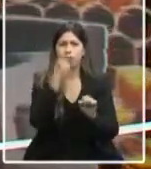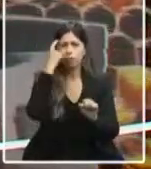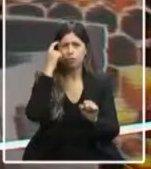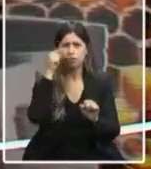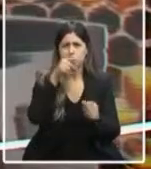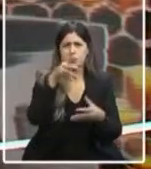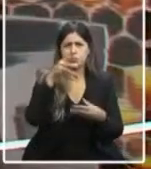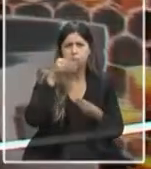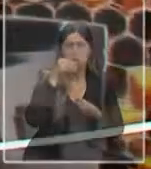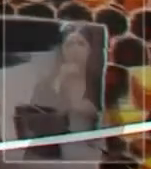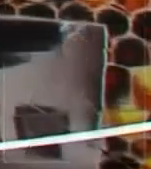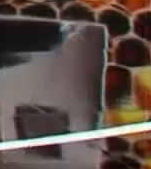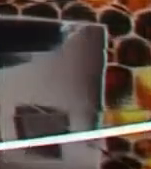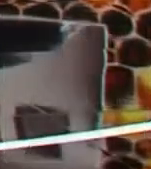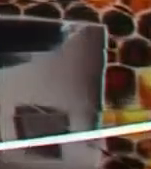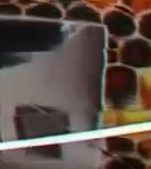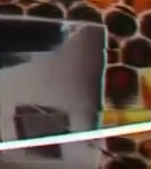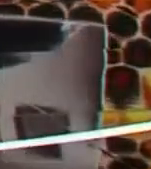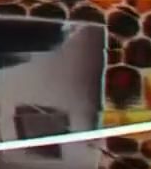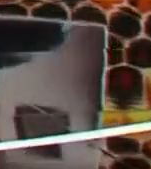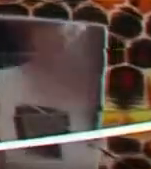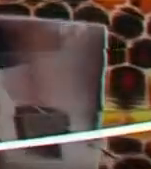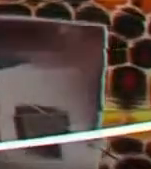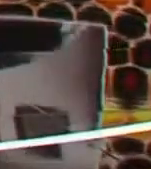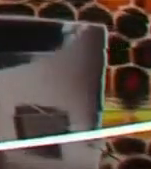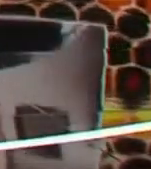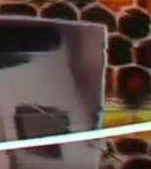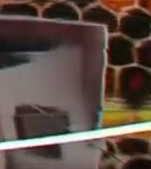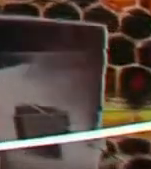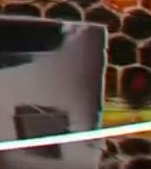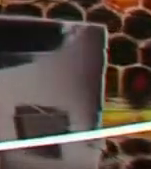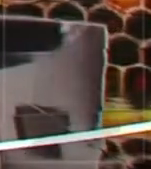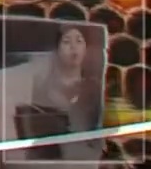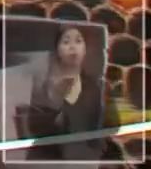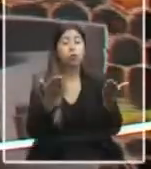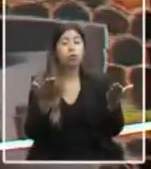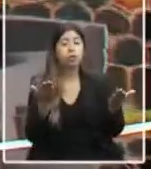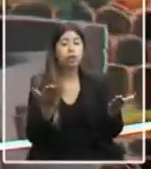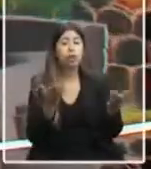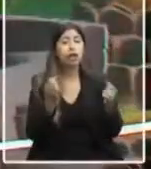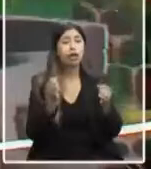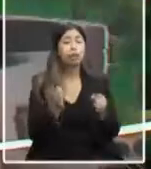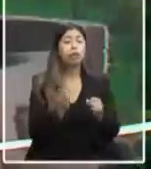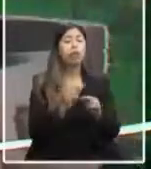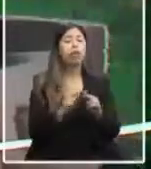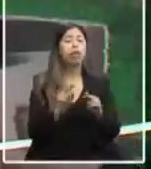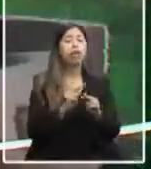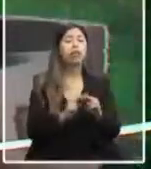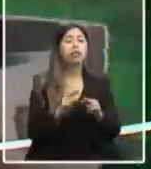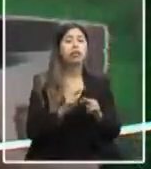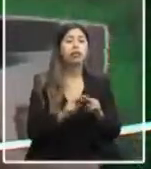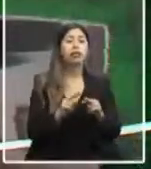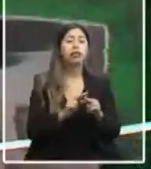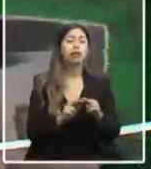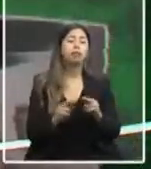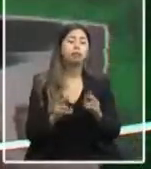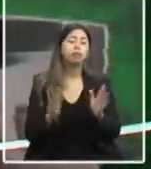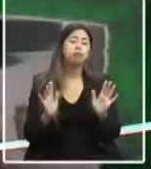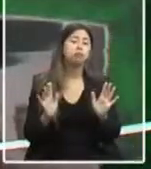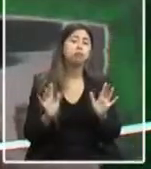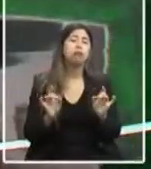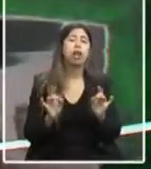statisticians and ecologists to have a survey of the state of natural capital in